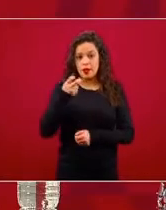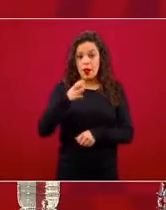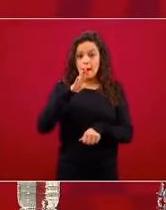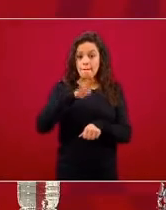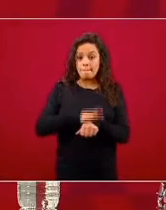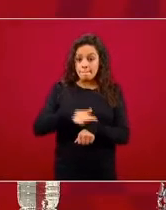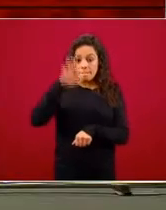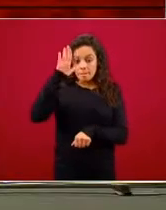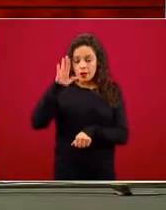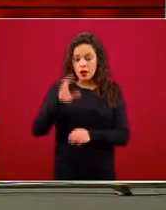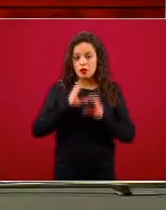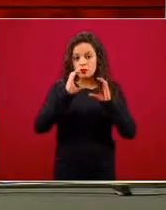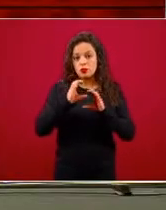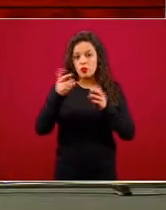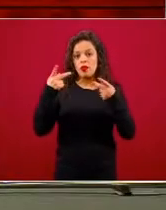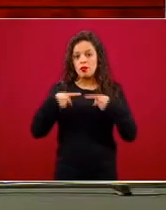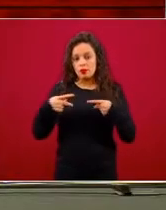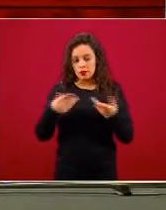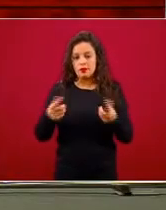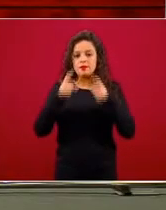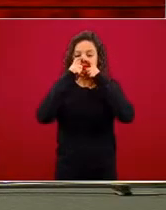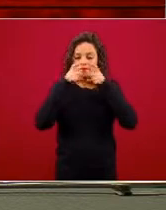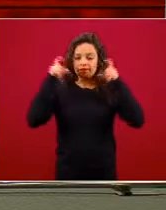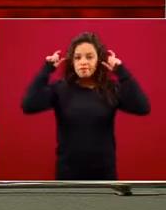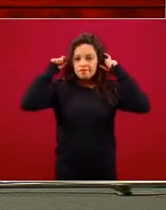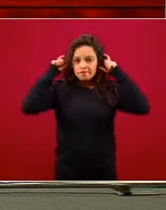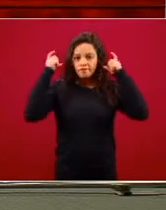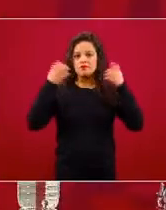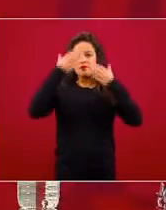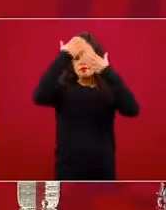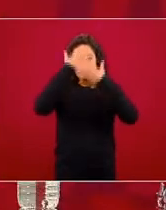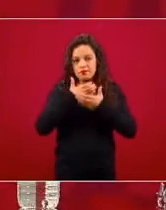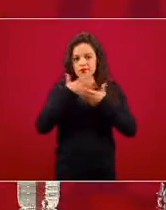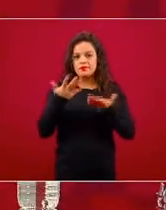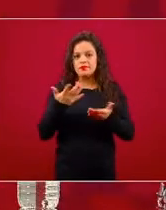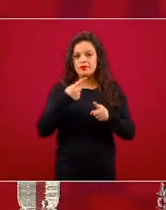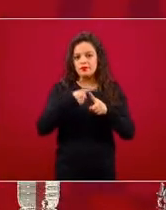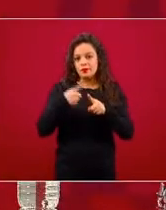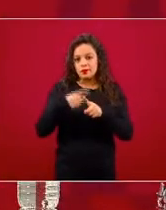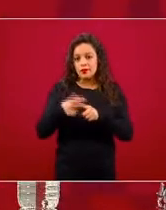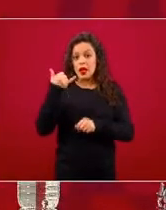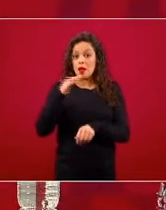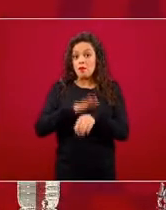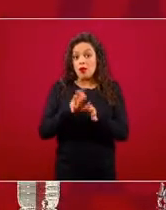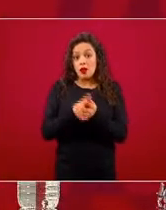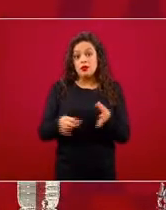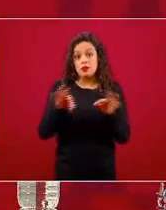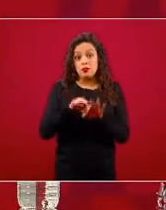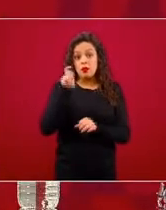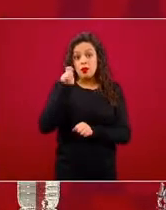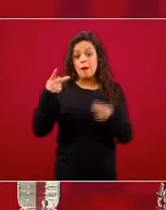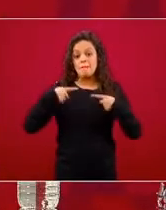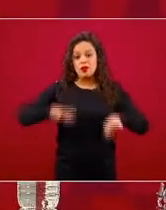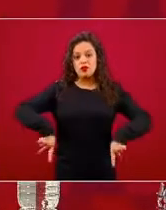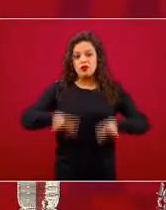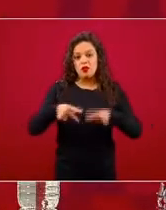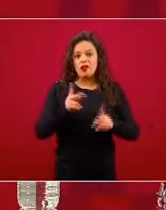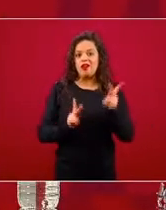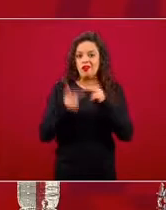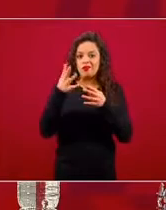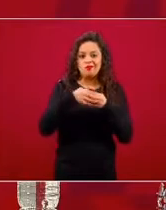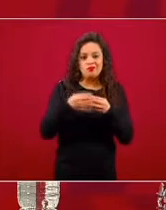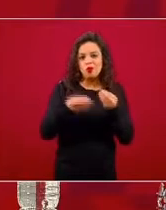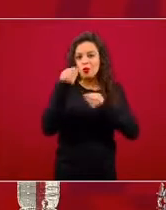with a face mask, specifically for those who are selling. And I would say that about for the